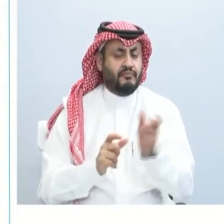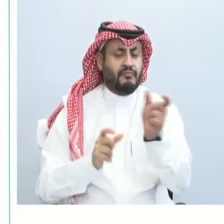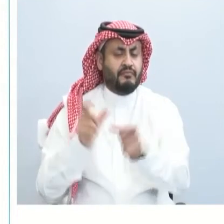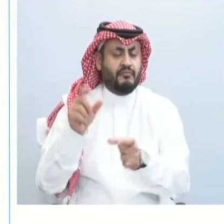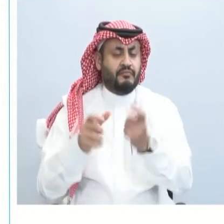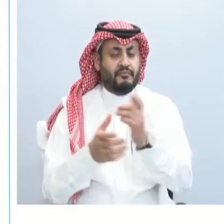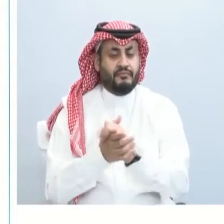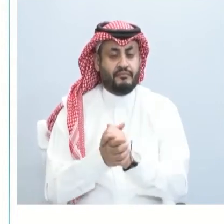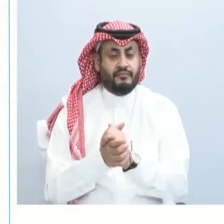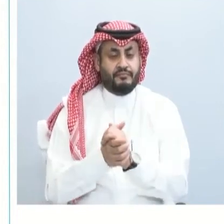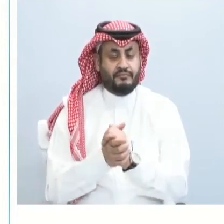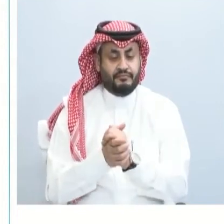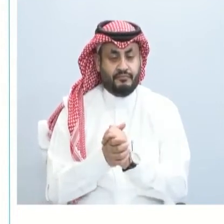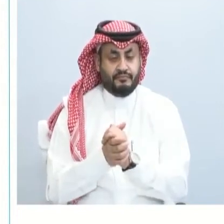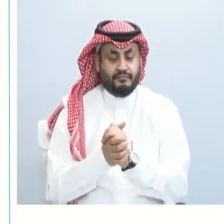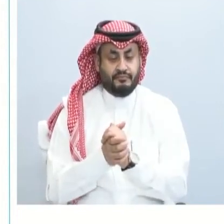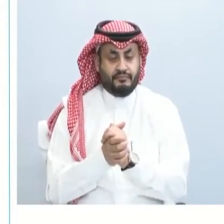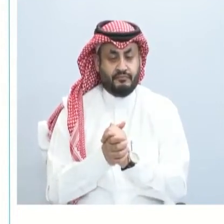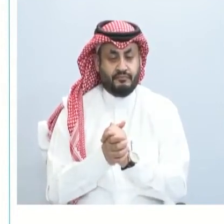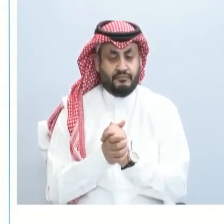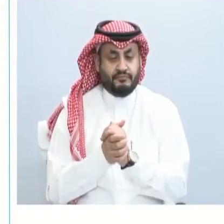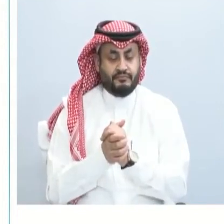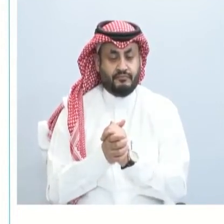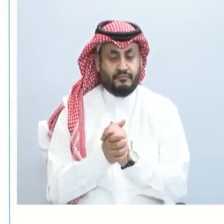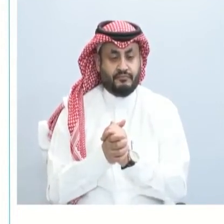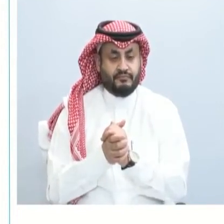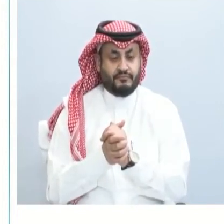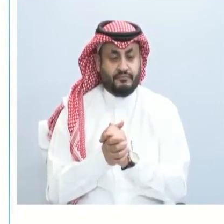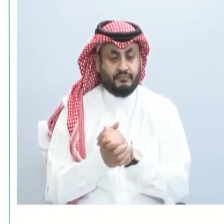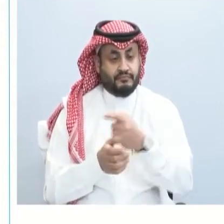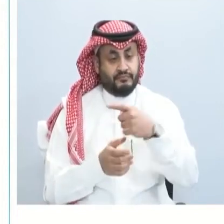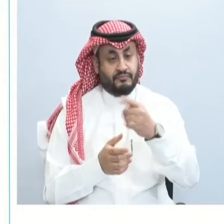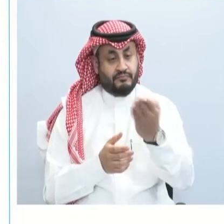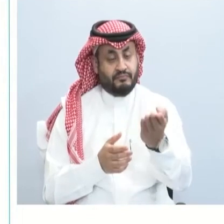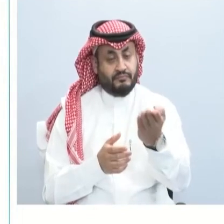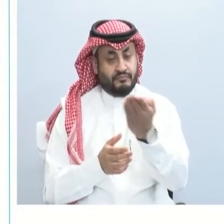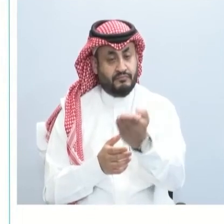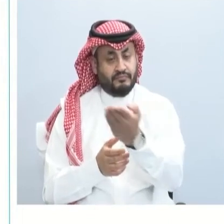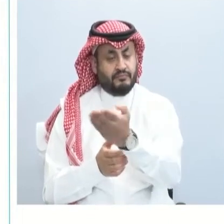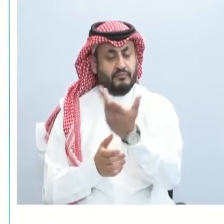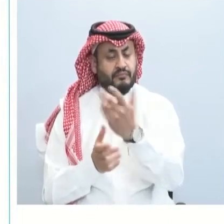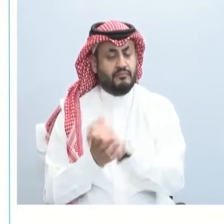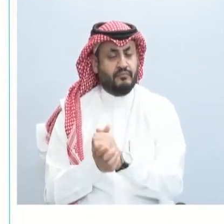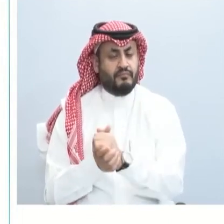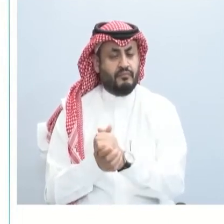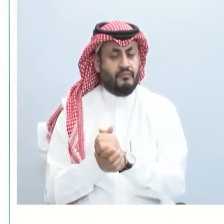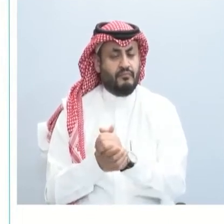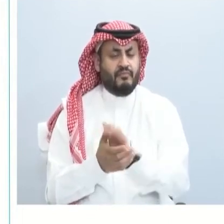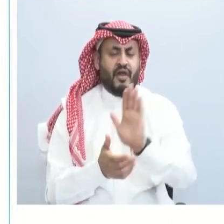makes, or which one is more reasonable to you? Is it to say enough, photo, or